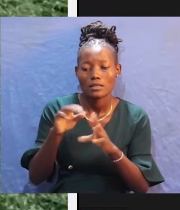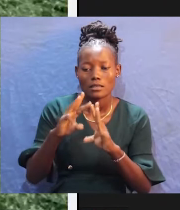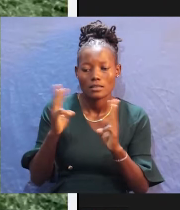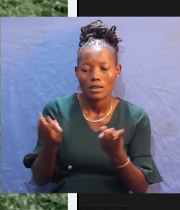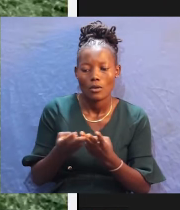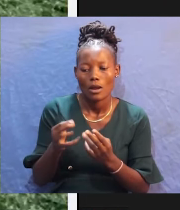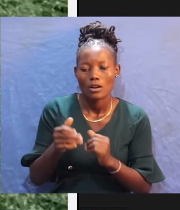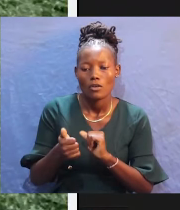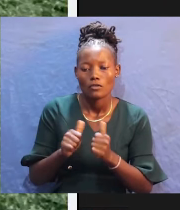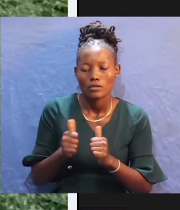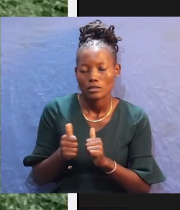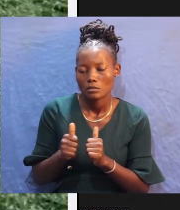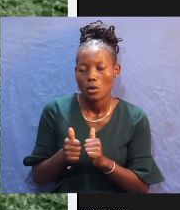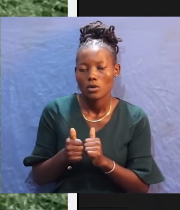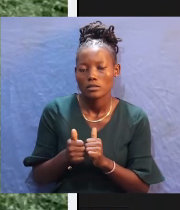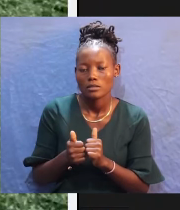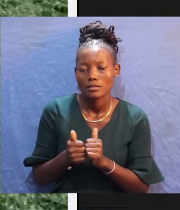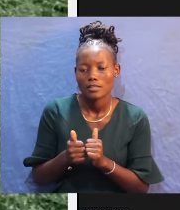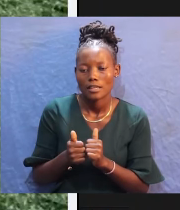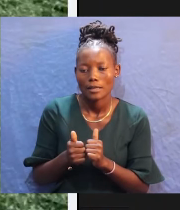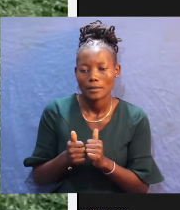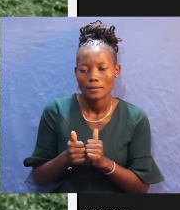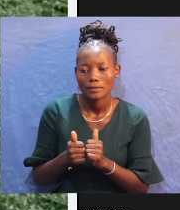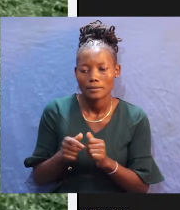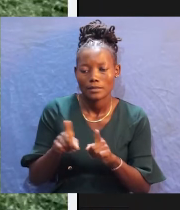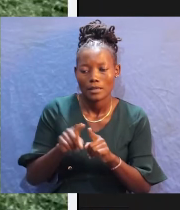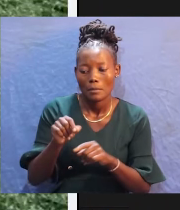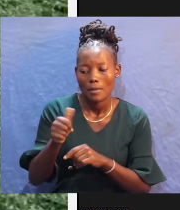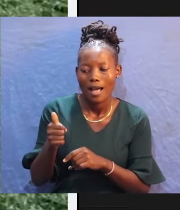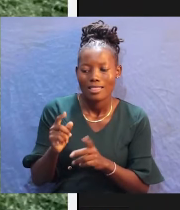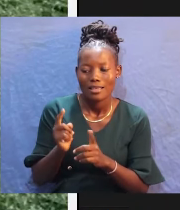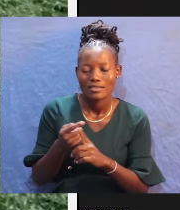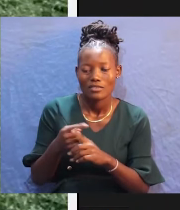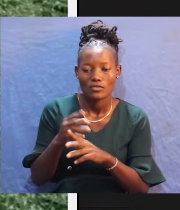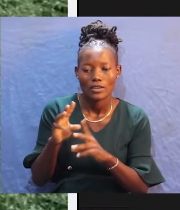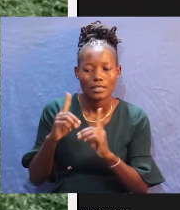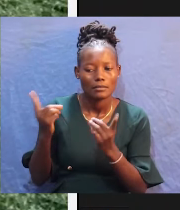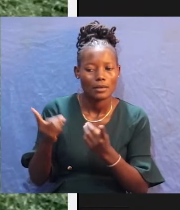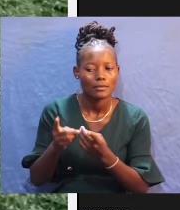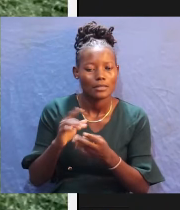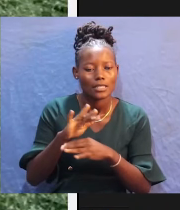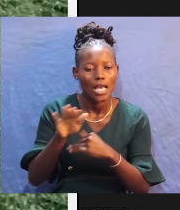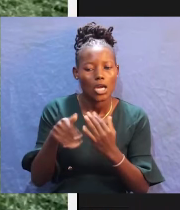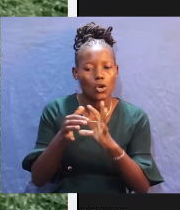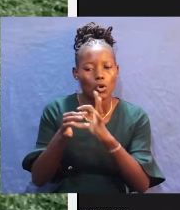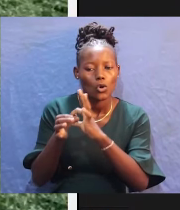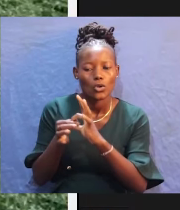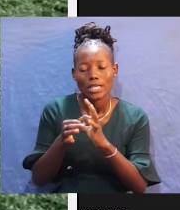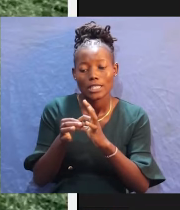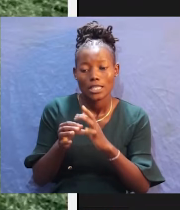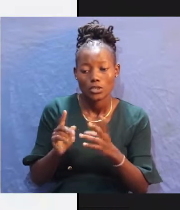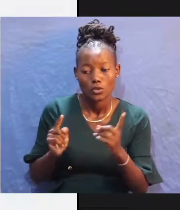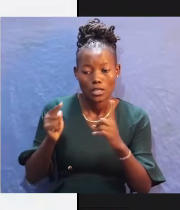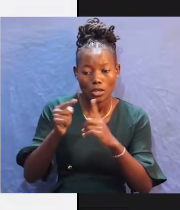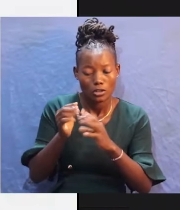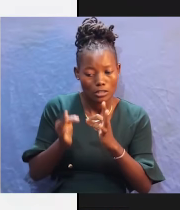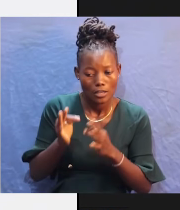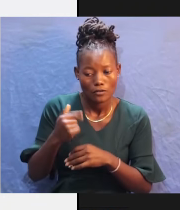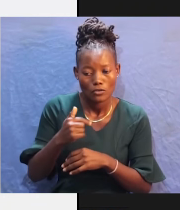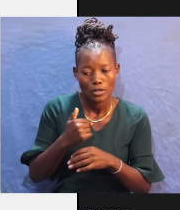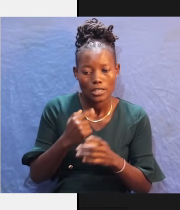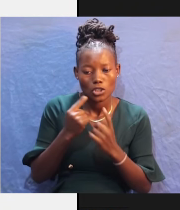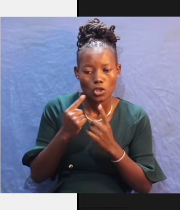know if you know if you have talked about the UN Sustainable Goals, or you have seen